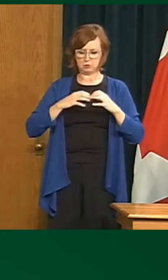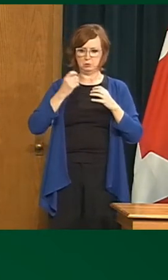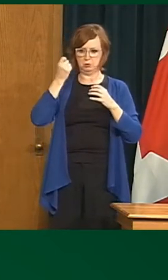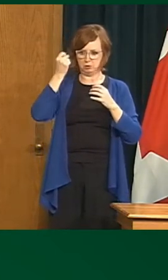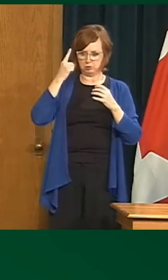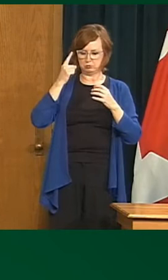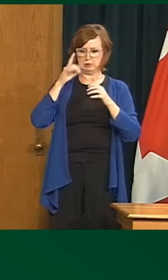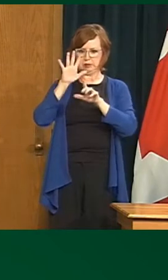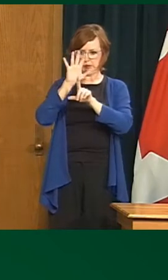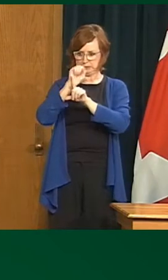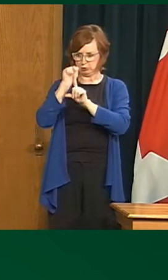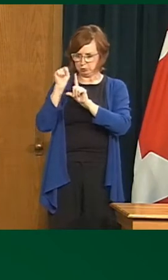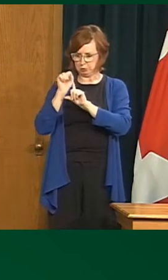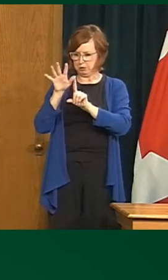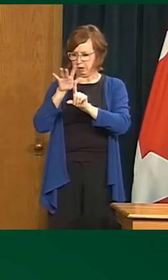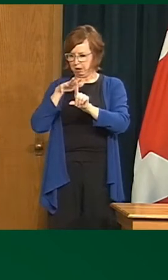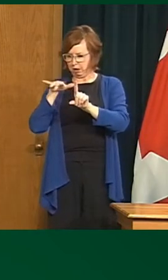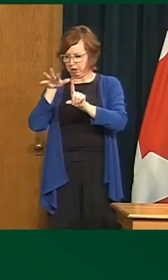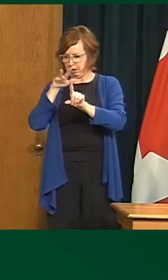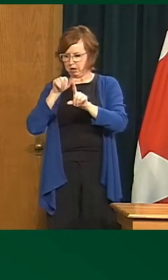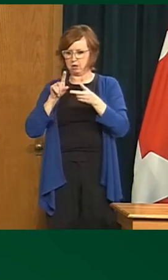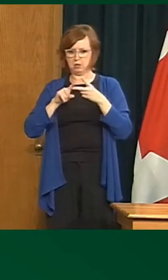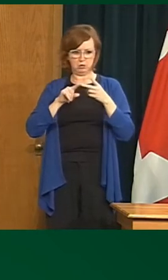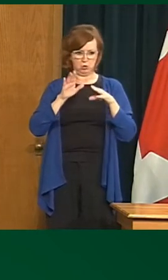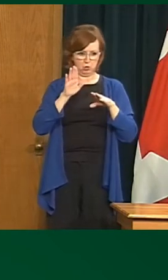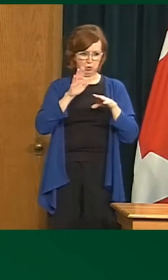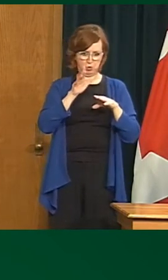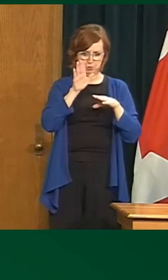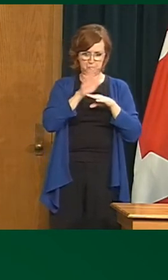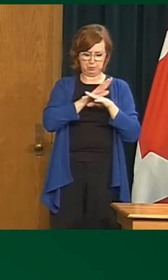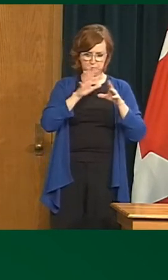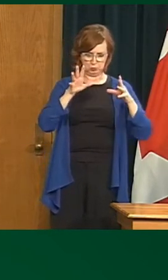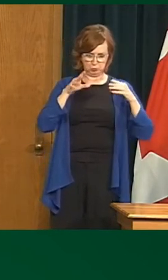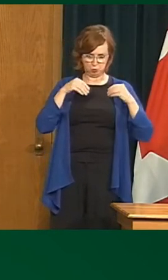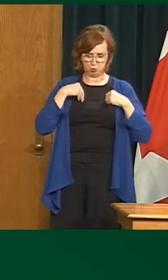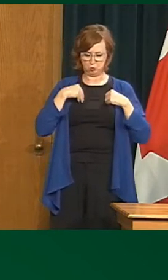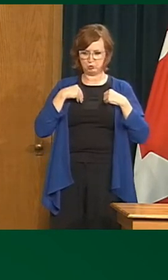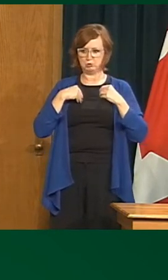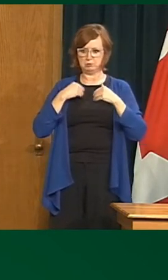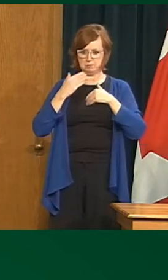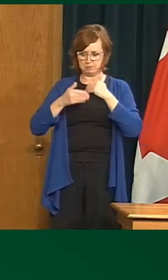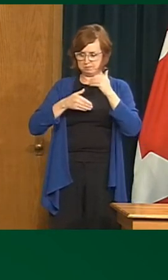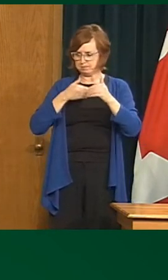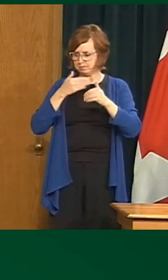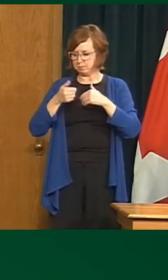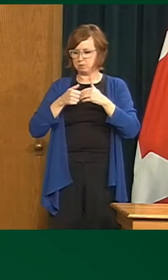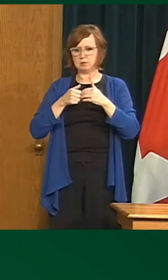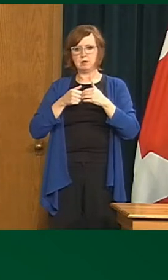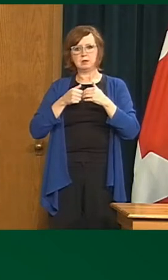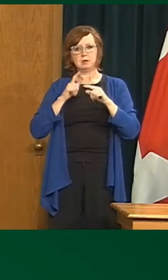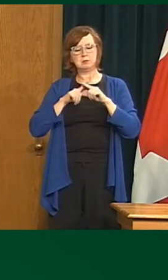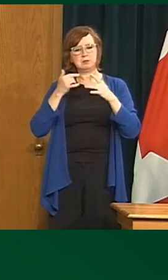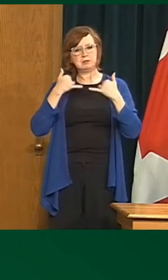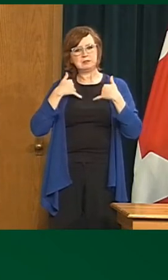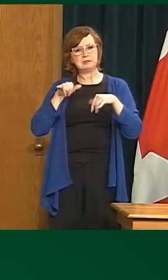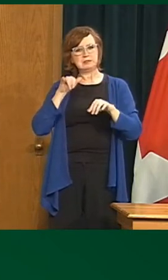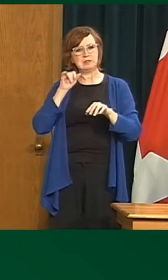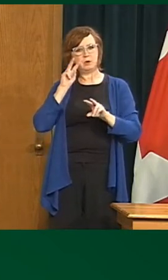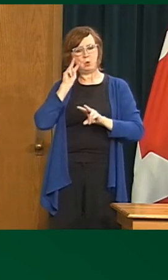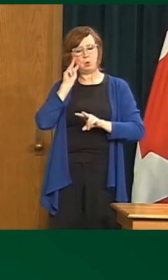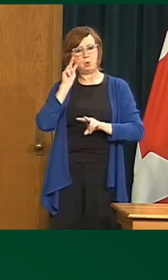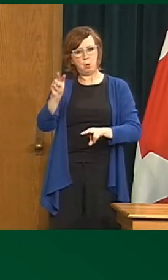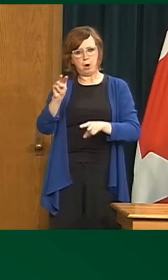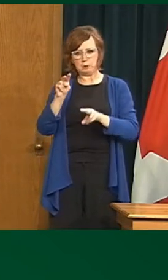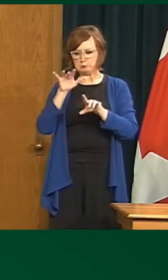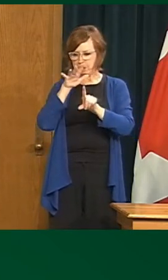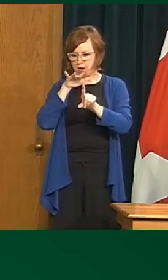are able to operate in a way that we do not see any increase in transmission. So from that perspective, obviously, in phase two,